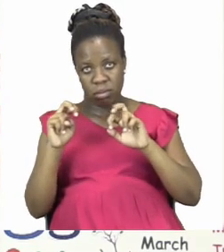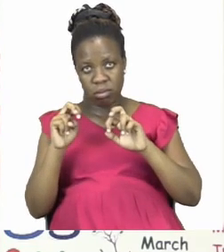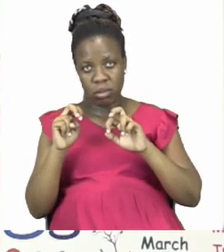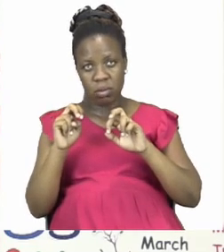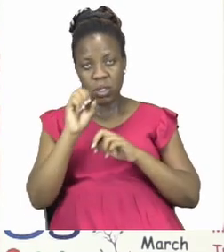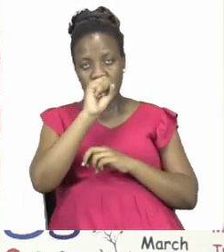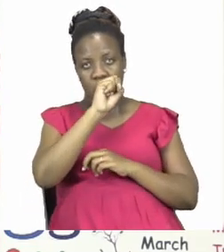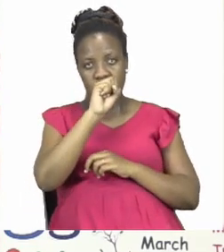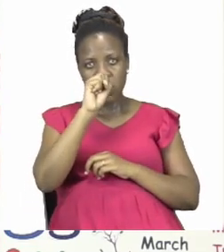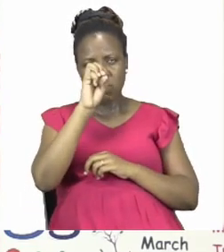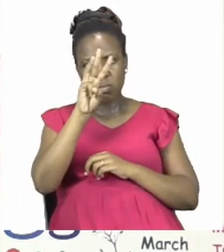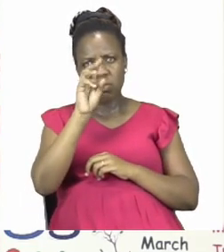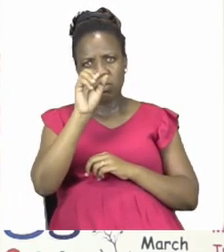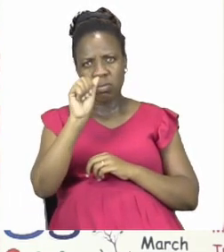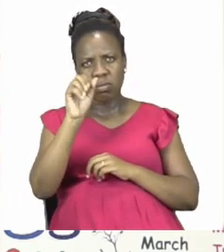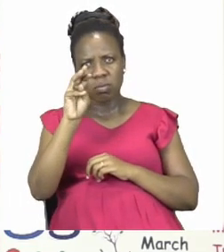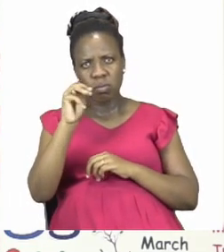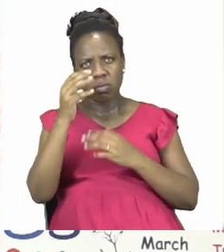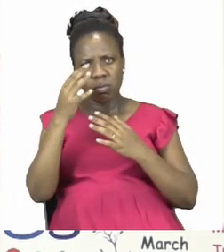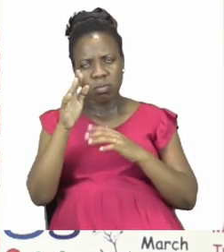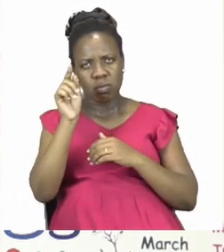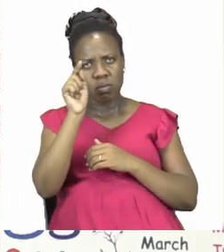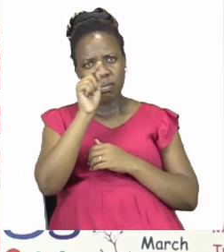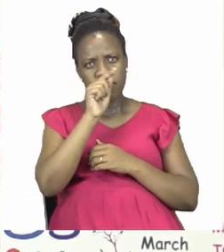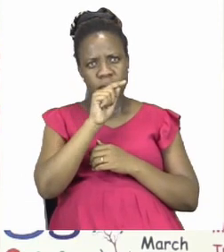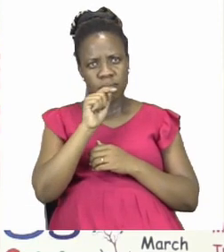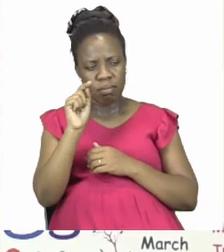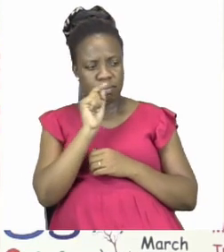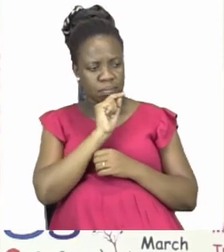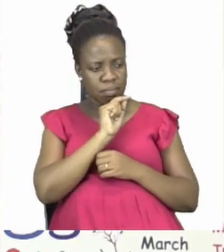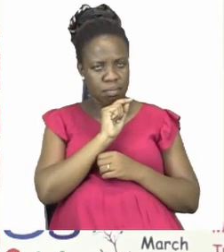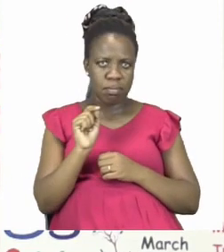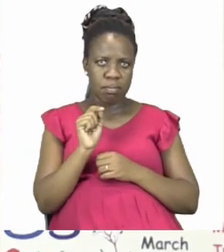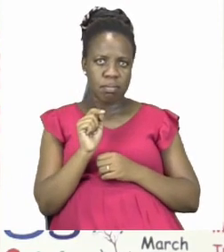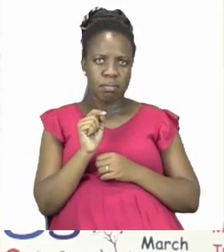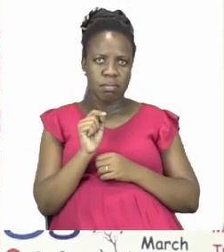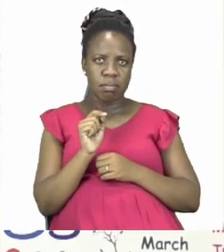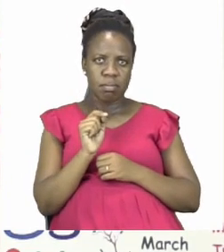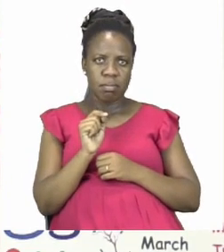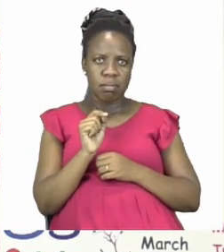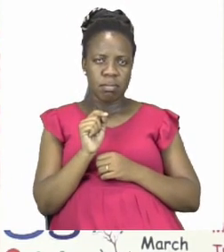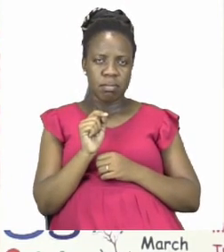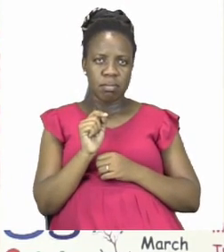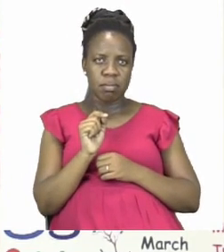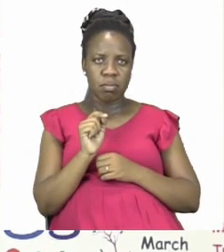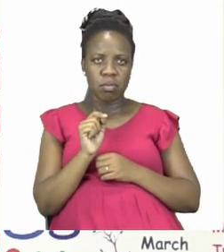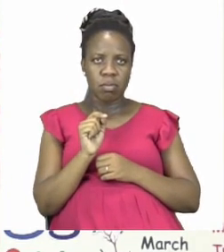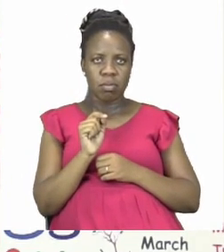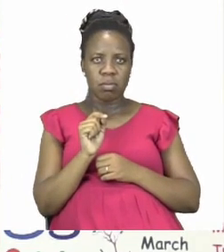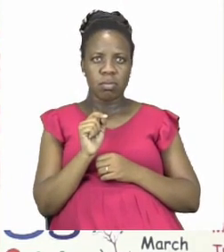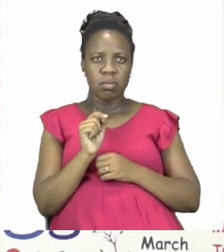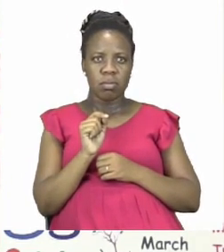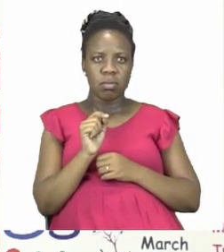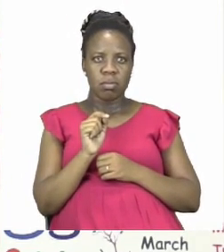swam, and I circled the word. And remember, once you find a word in your word search, you must